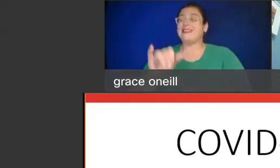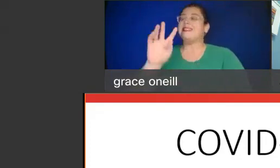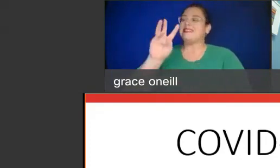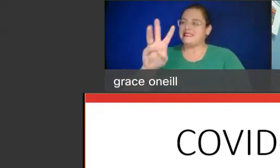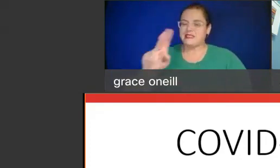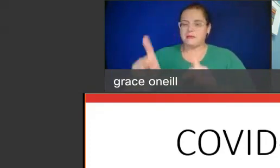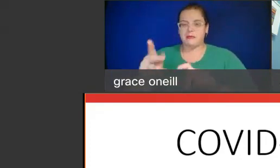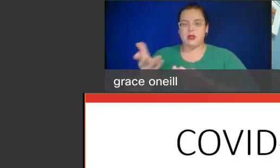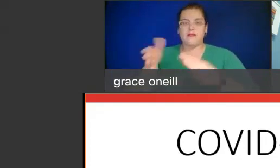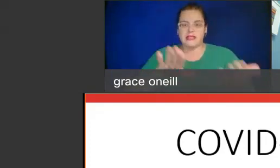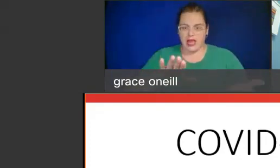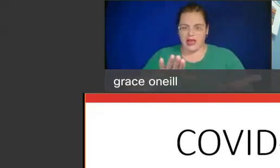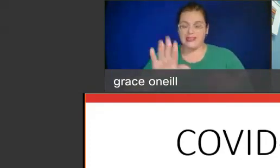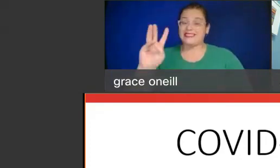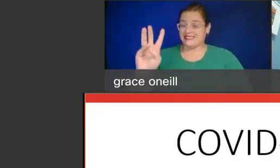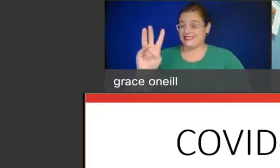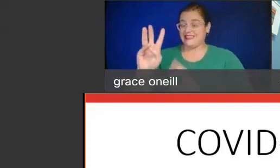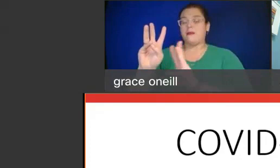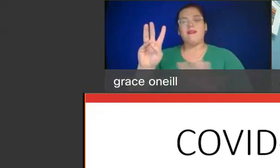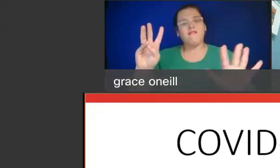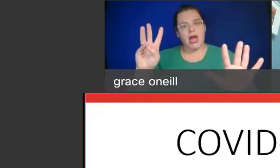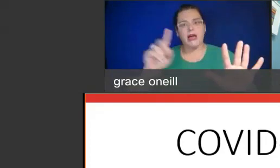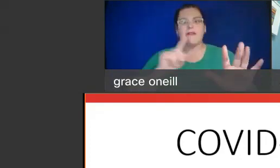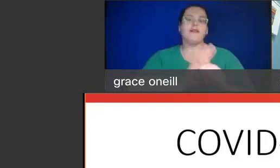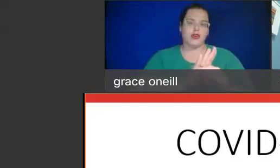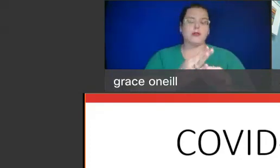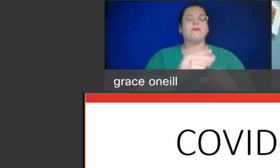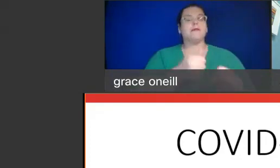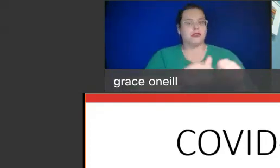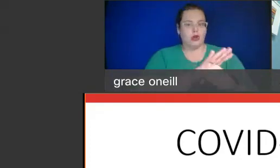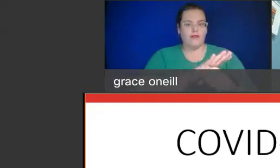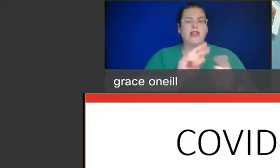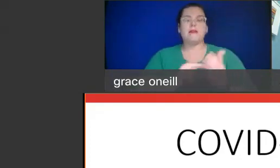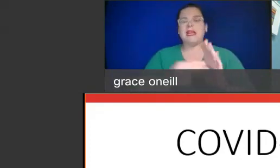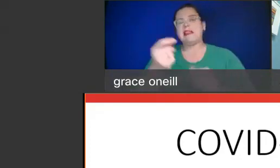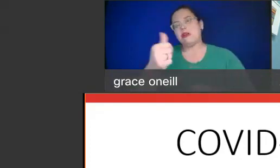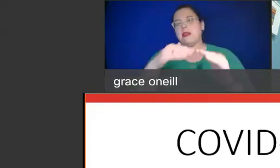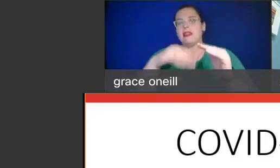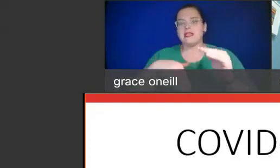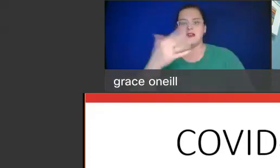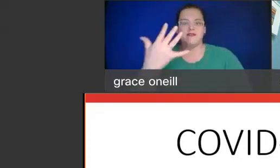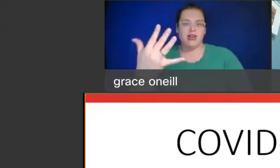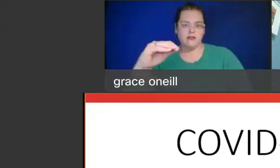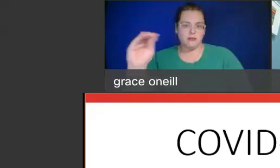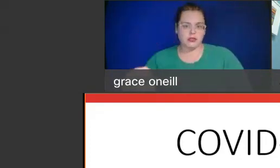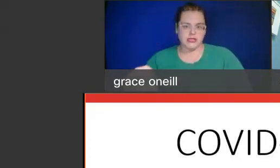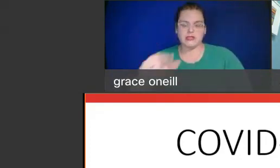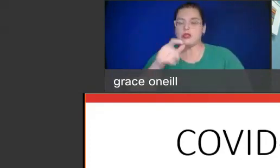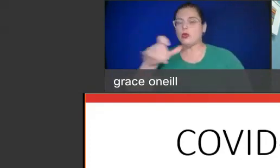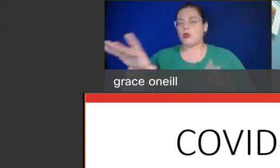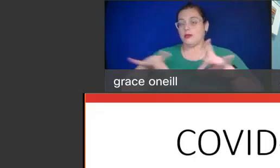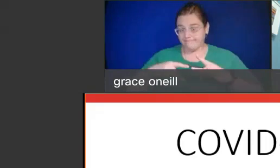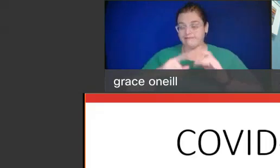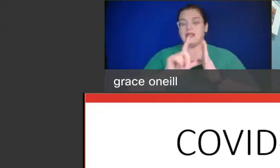are confirmed COVID deaths. So a little under 5% of people in natural homes who contracted COVID had a